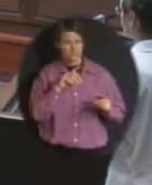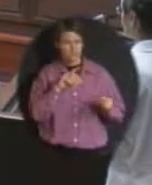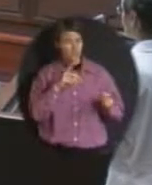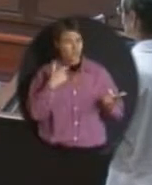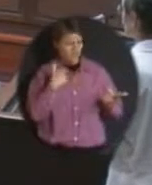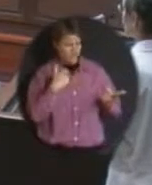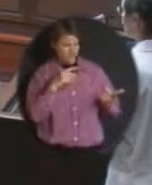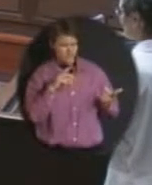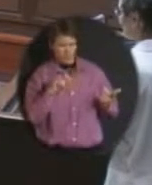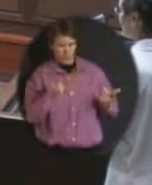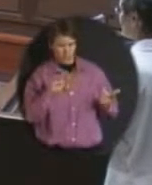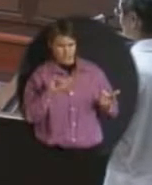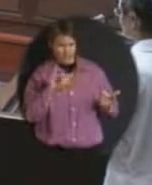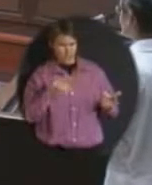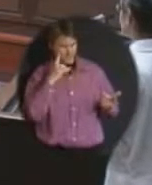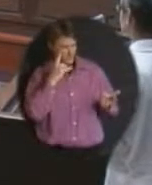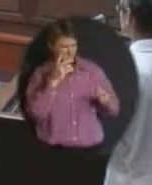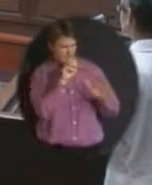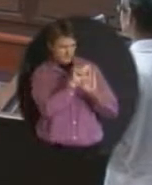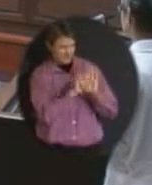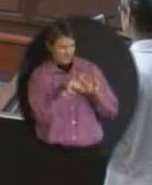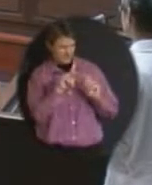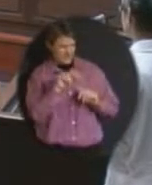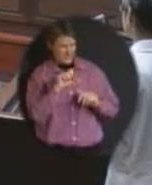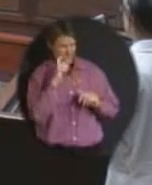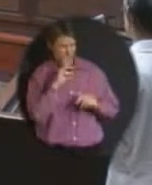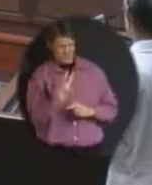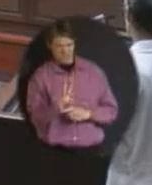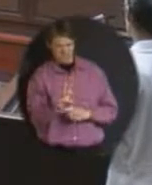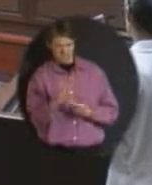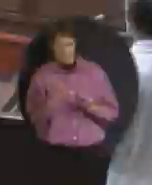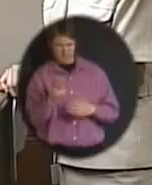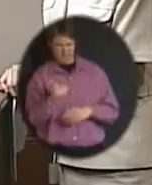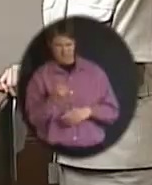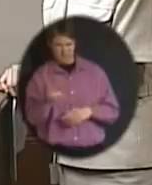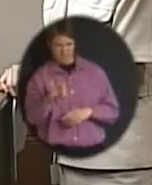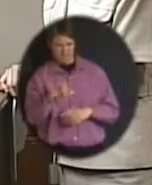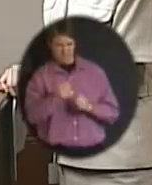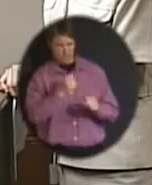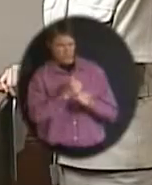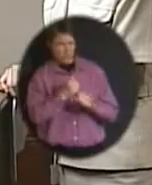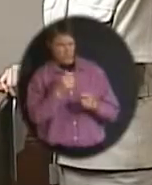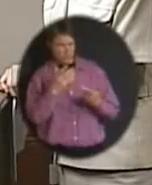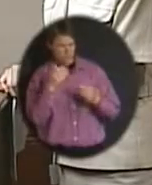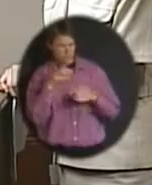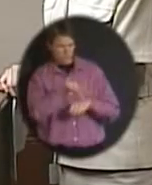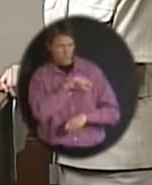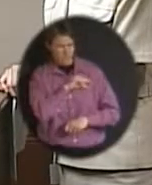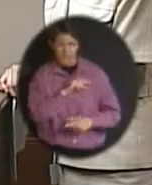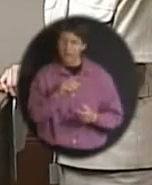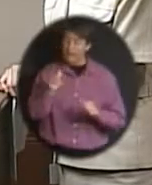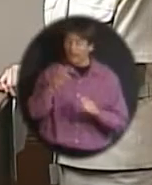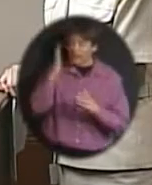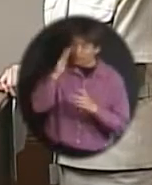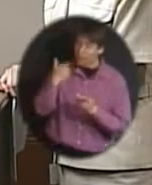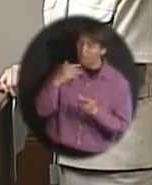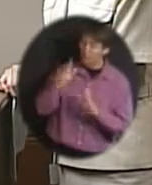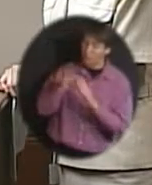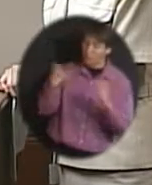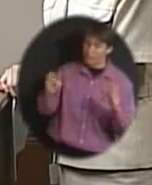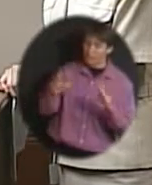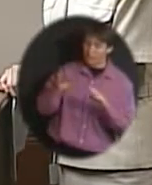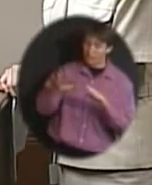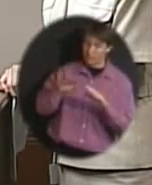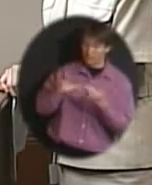8 years where schools have qualified. Yeah, and we have offered in the past, like I said, the open sites, the community sites where people could come. This is the first year we've